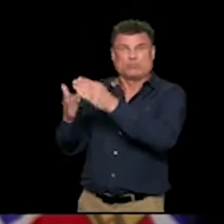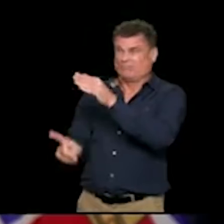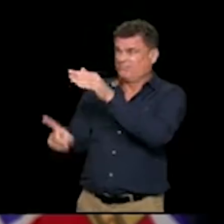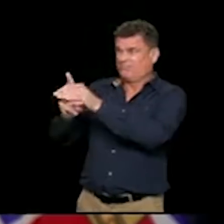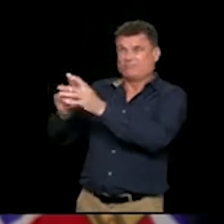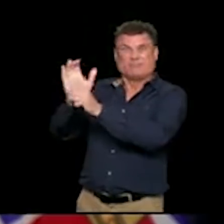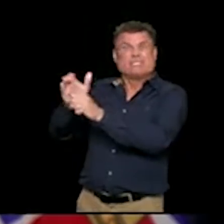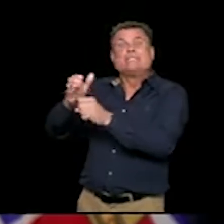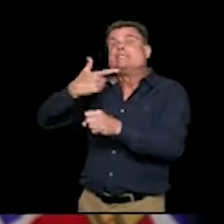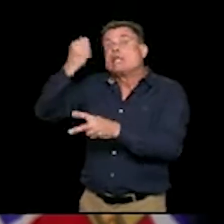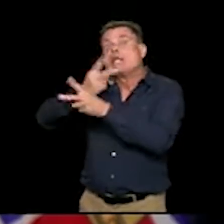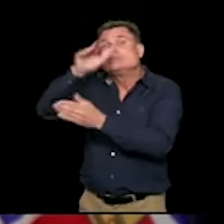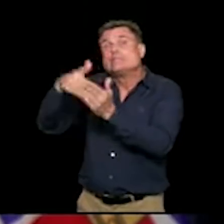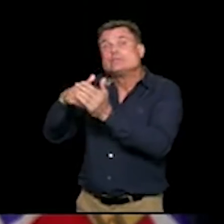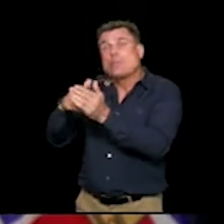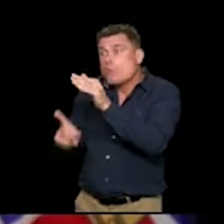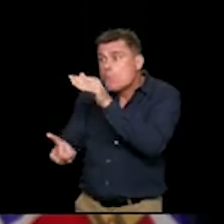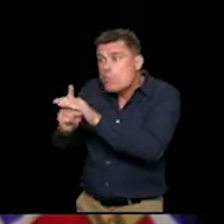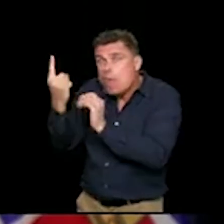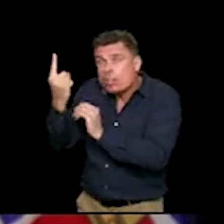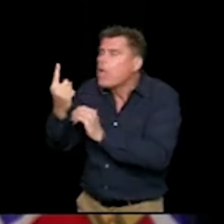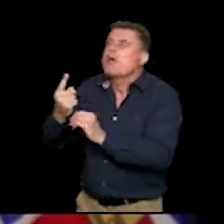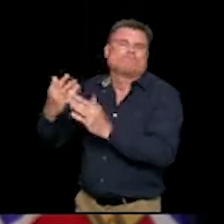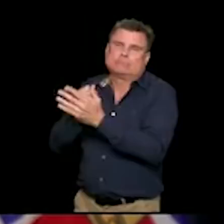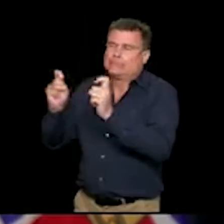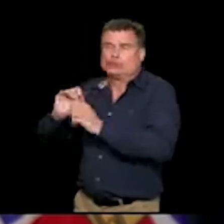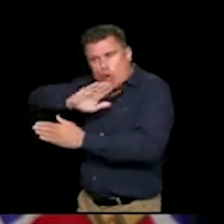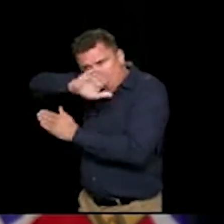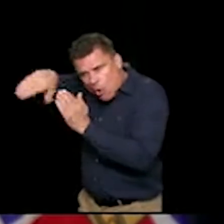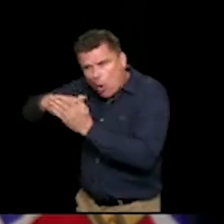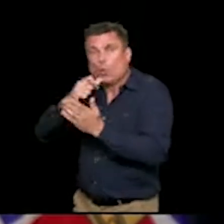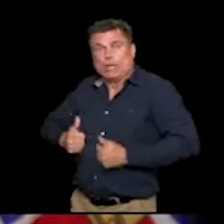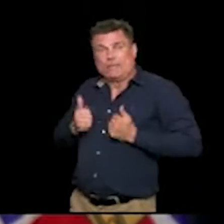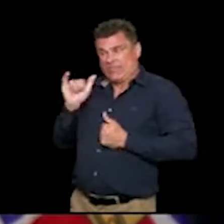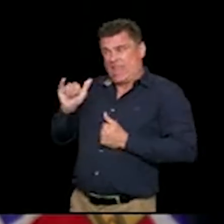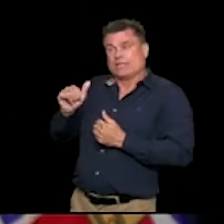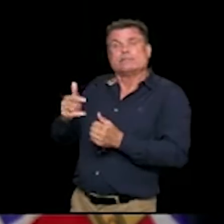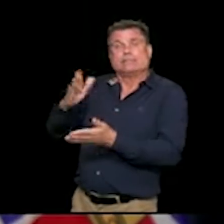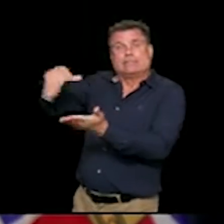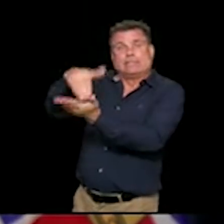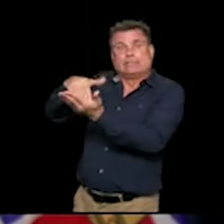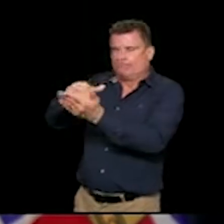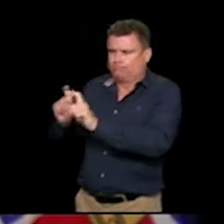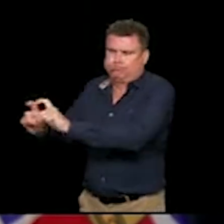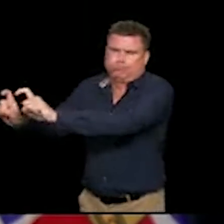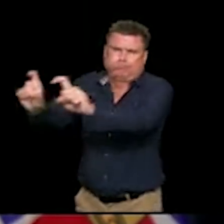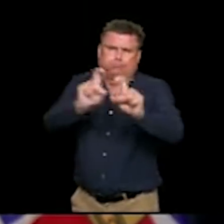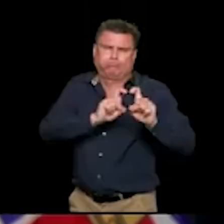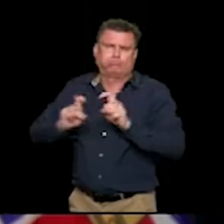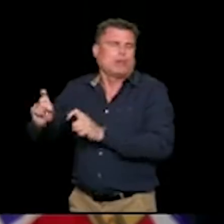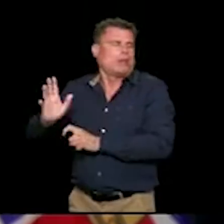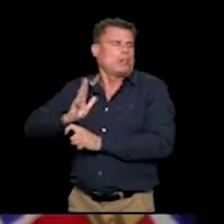So this virus has proven to be quite stealthy that way, and that makes it a challenge for us. That's why it is so important that